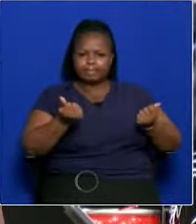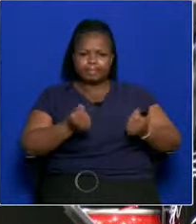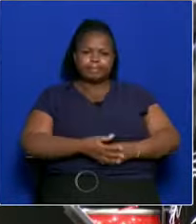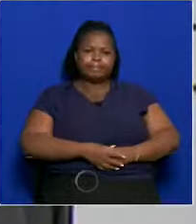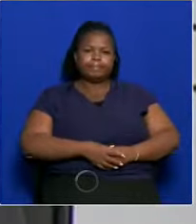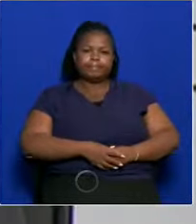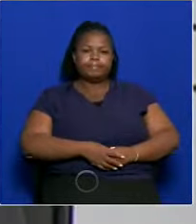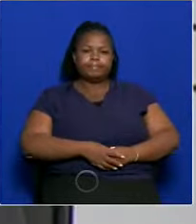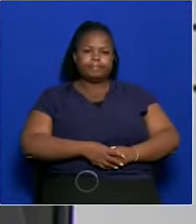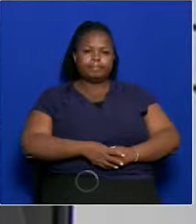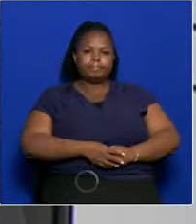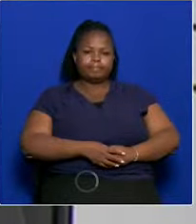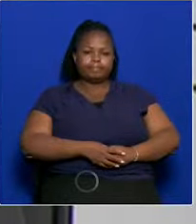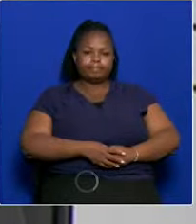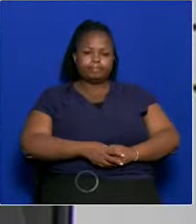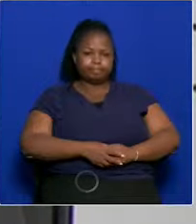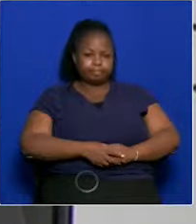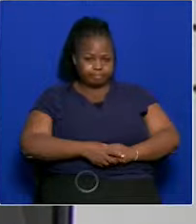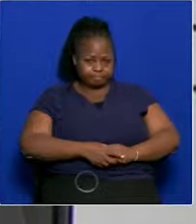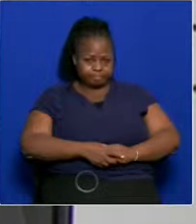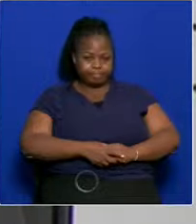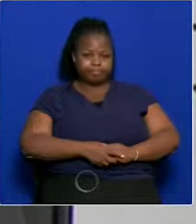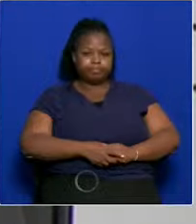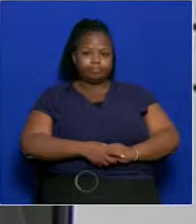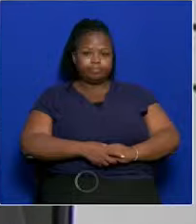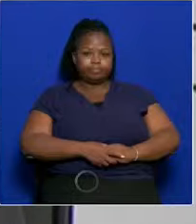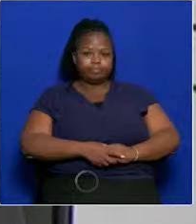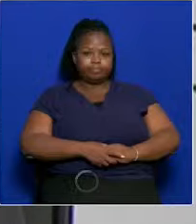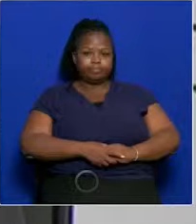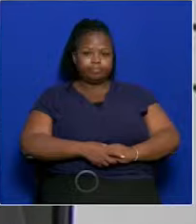I can give you a reference for that.